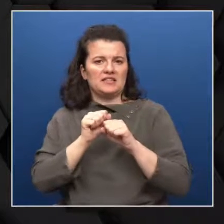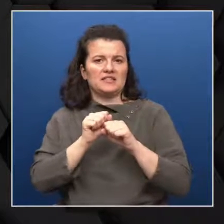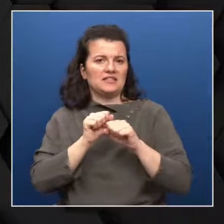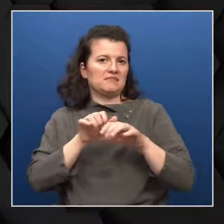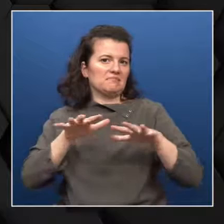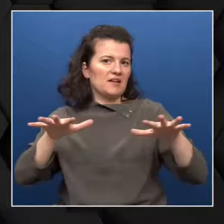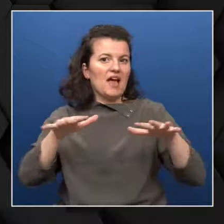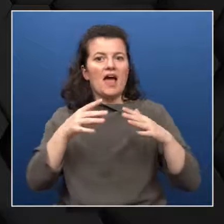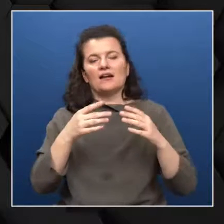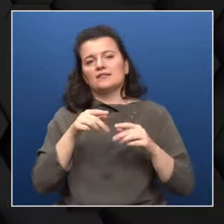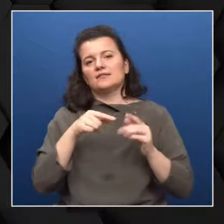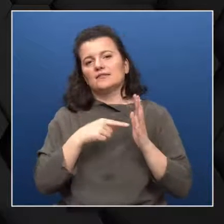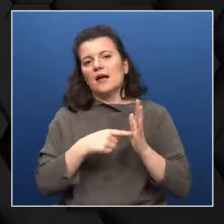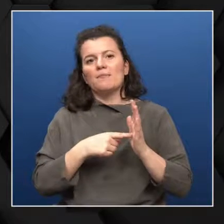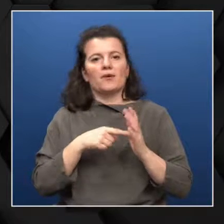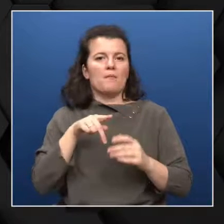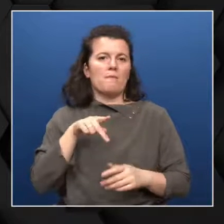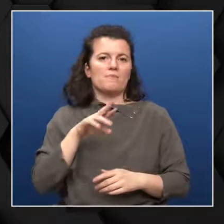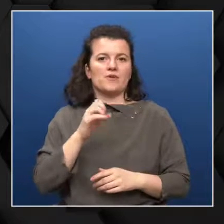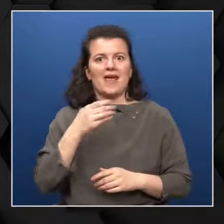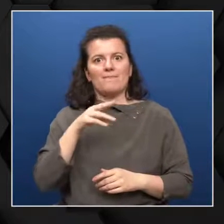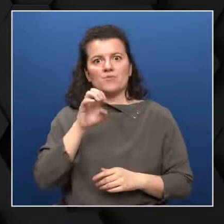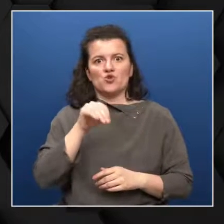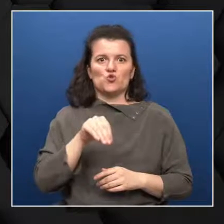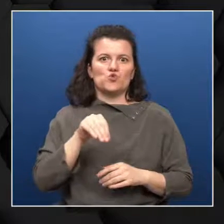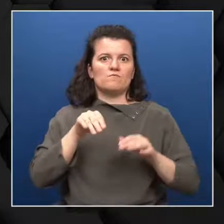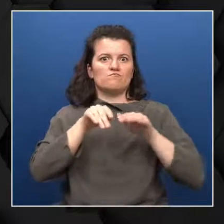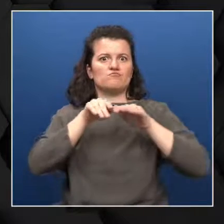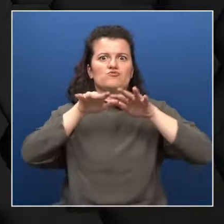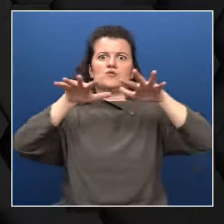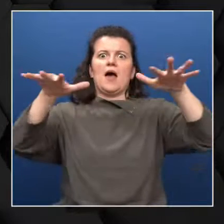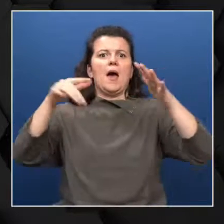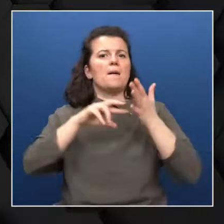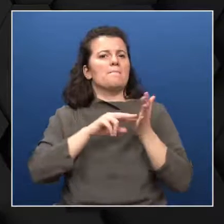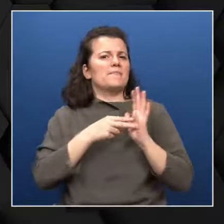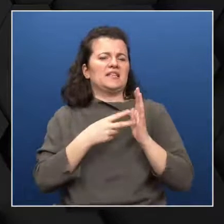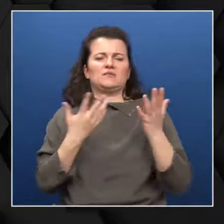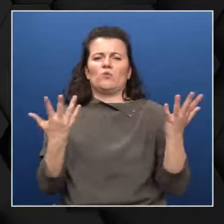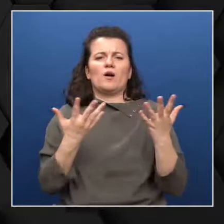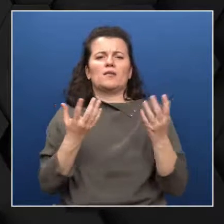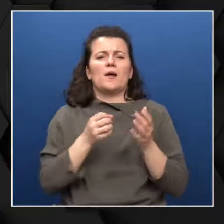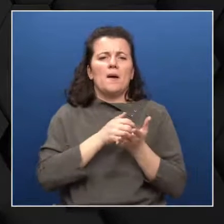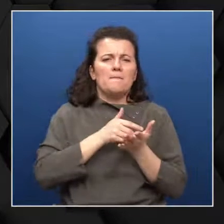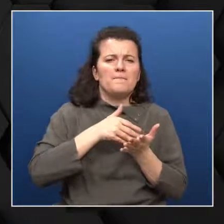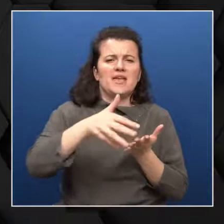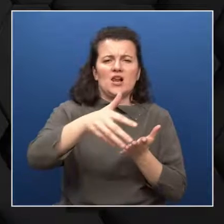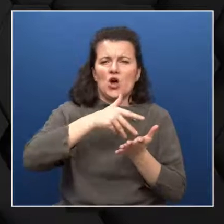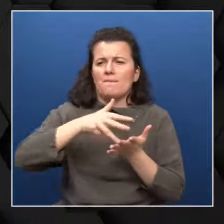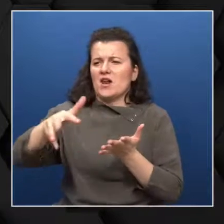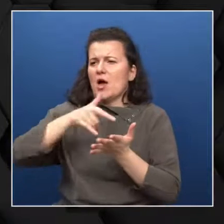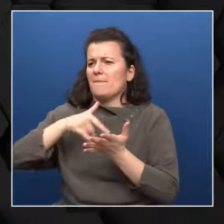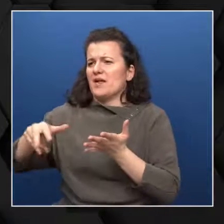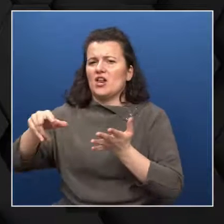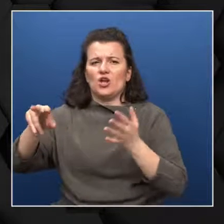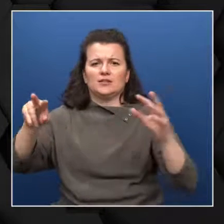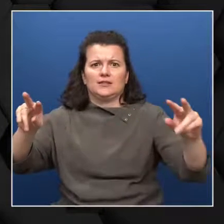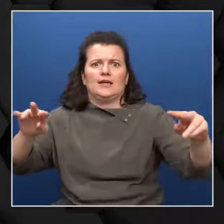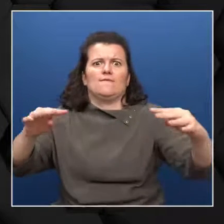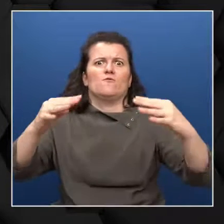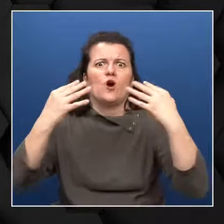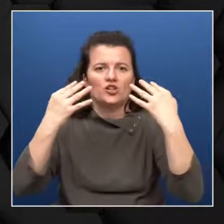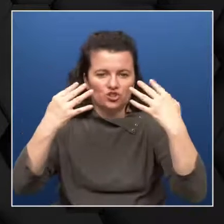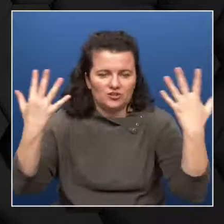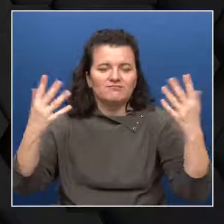premium endpoint, and a premium endpoint you can scale for millions and millions of viewers. So